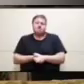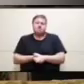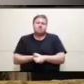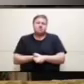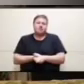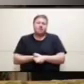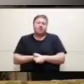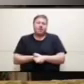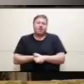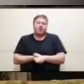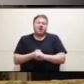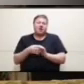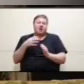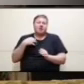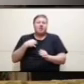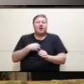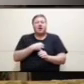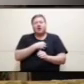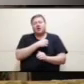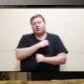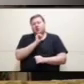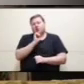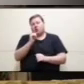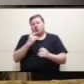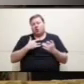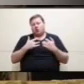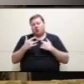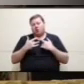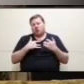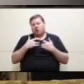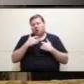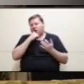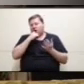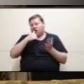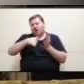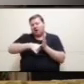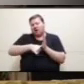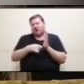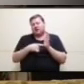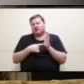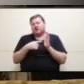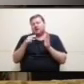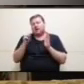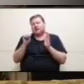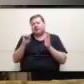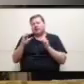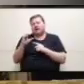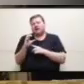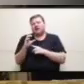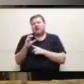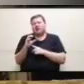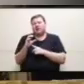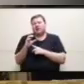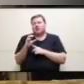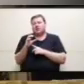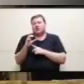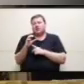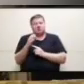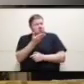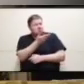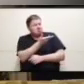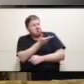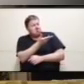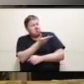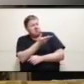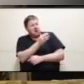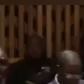Mayor, your concern about the letter written by the MEC, there is the MEC, has